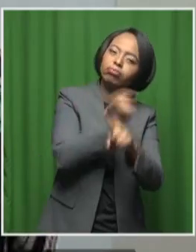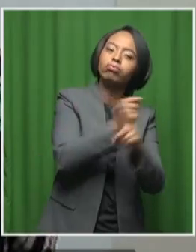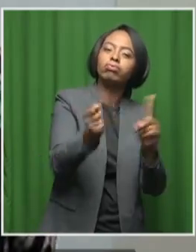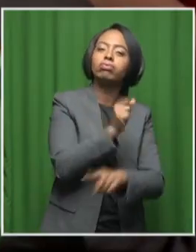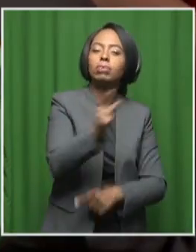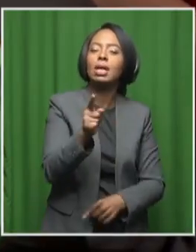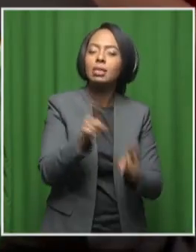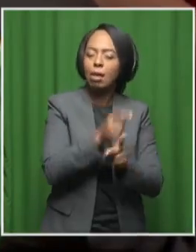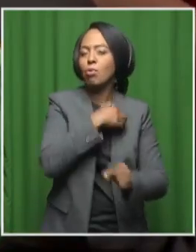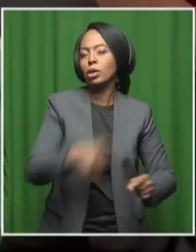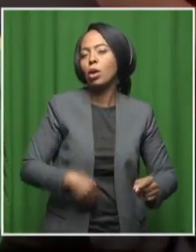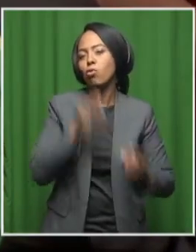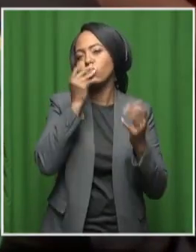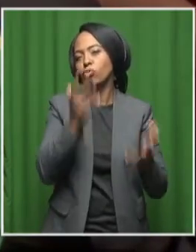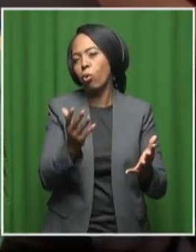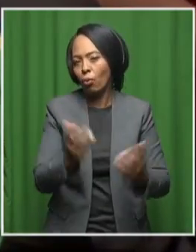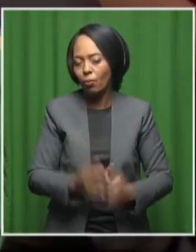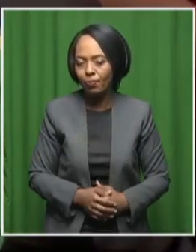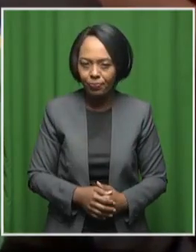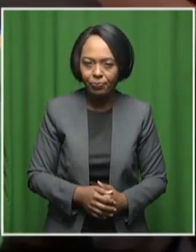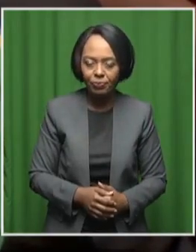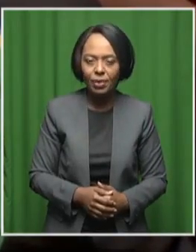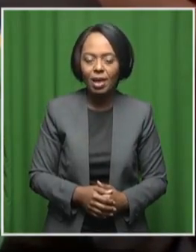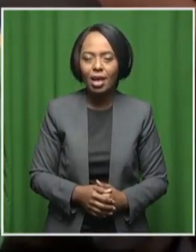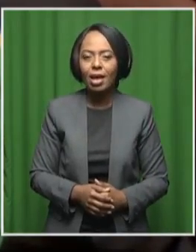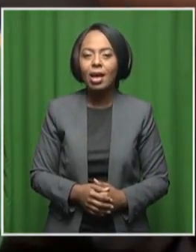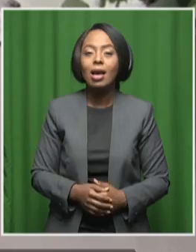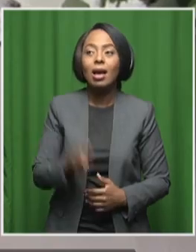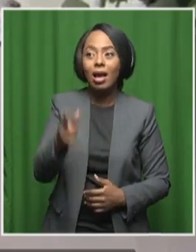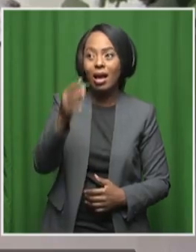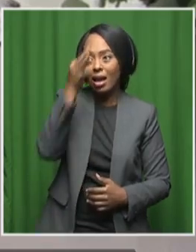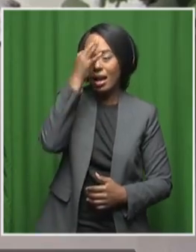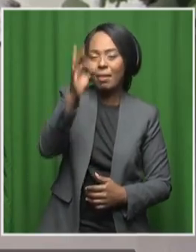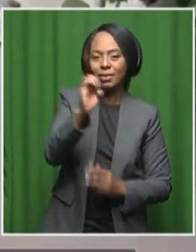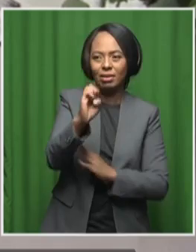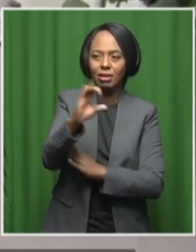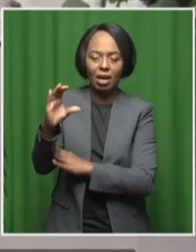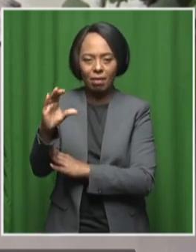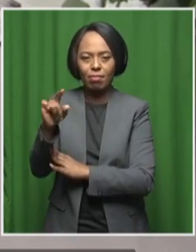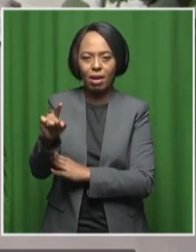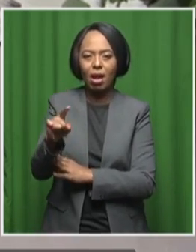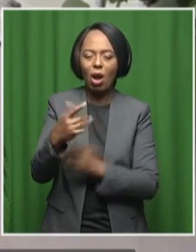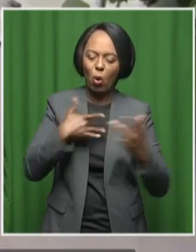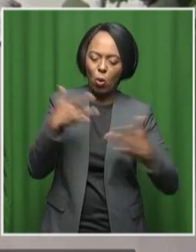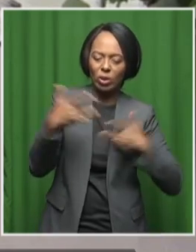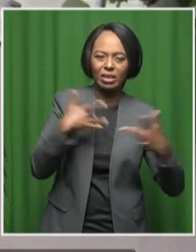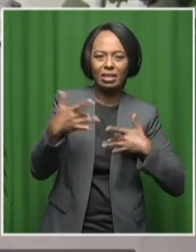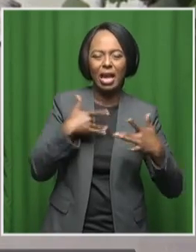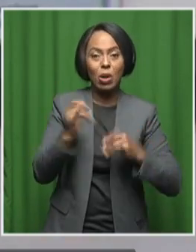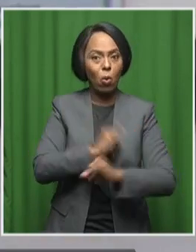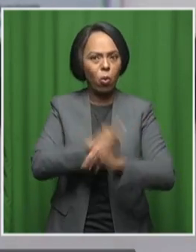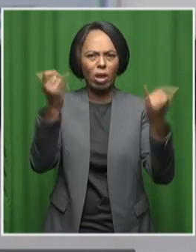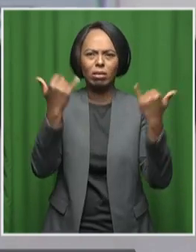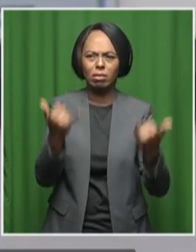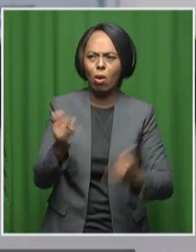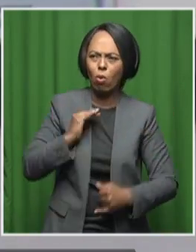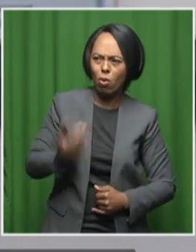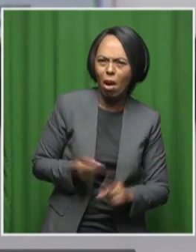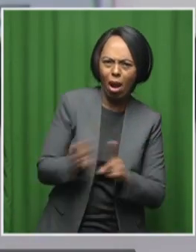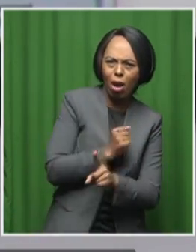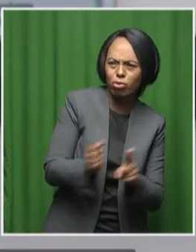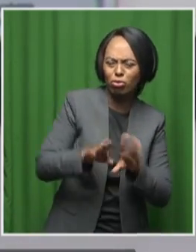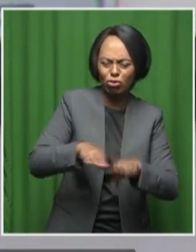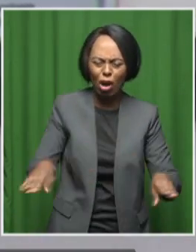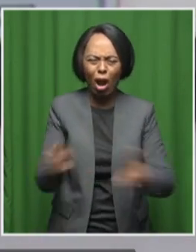said as well. The Eastern Cape government has raised concern over the spiralling violence against women and children, and believes